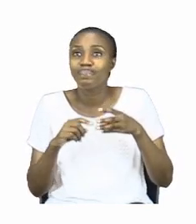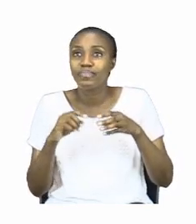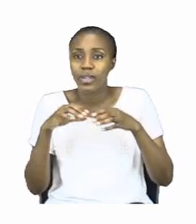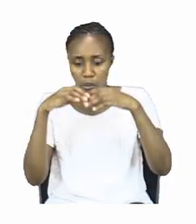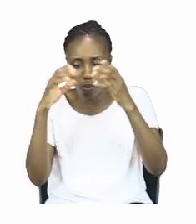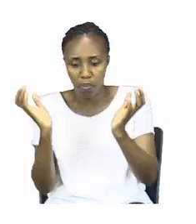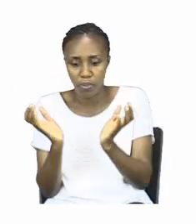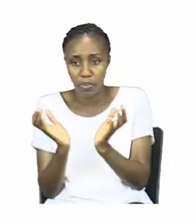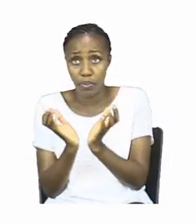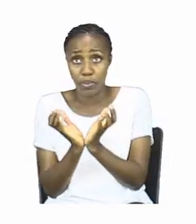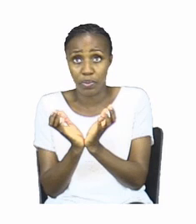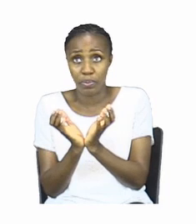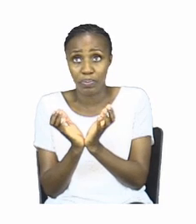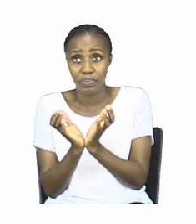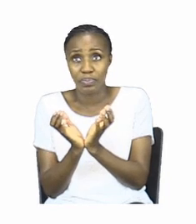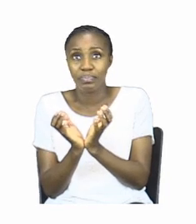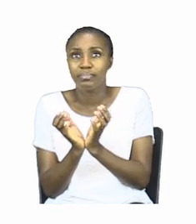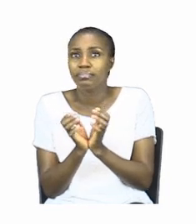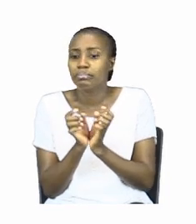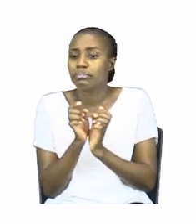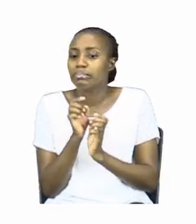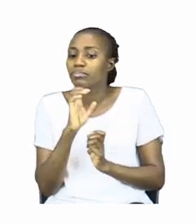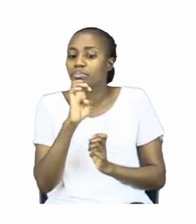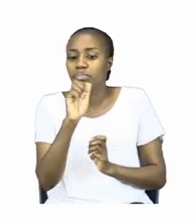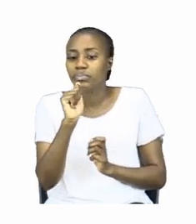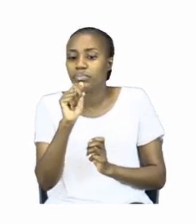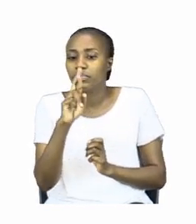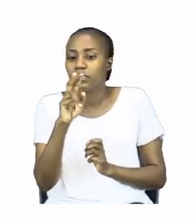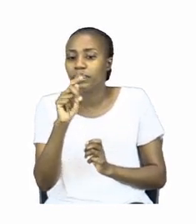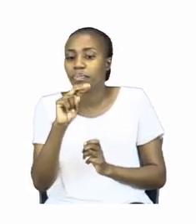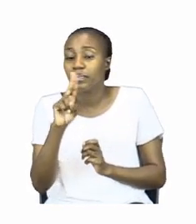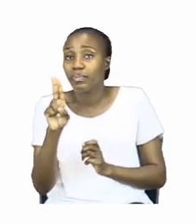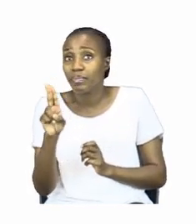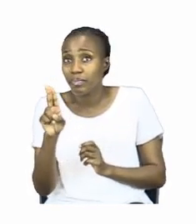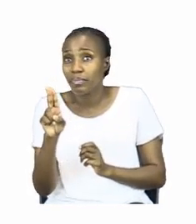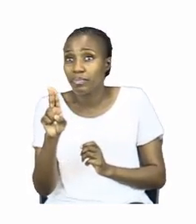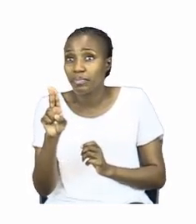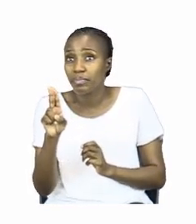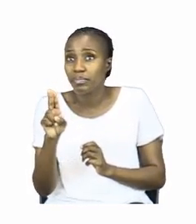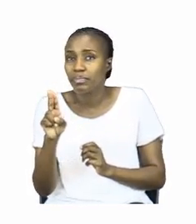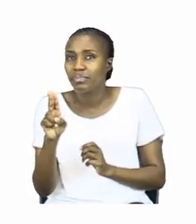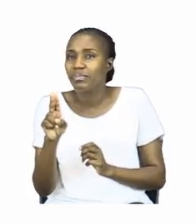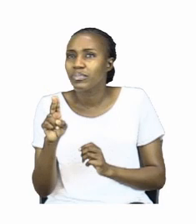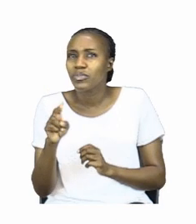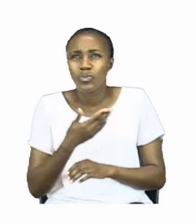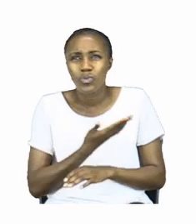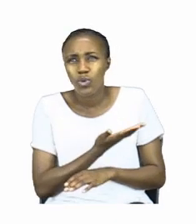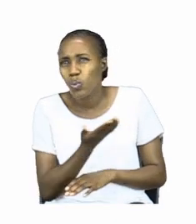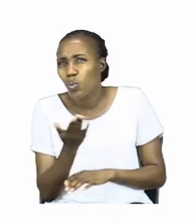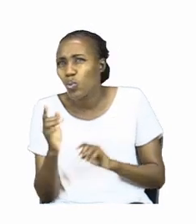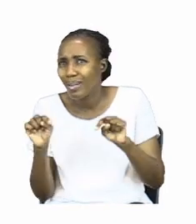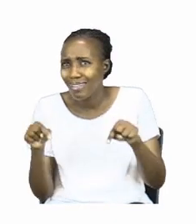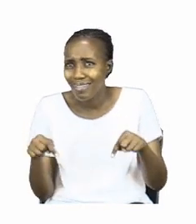Earth. Now, the word earth is the one that is used when we're talking about everything or everyone